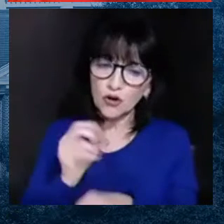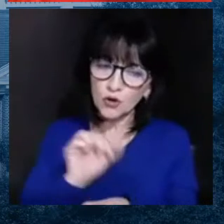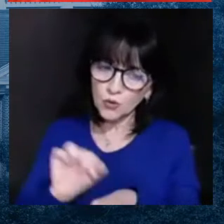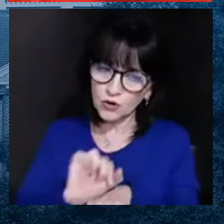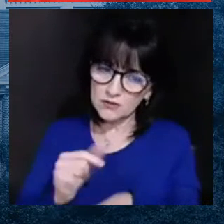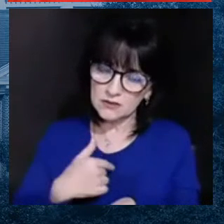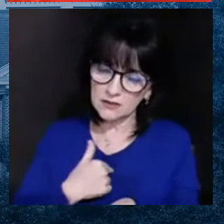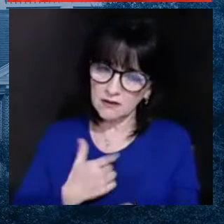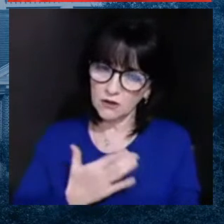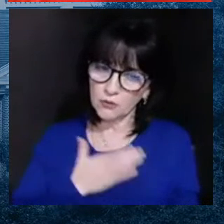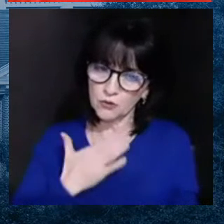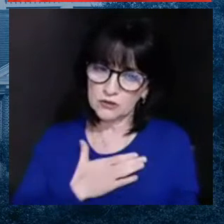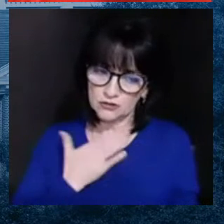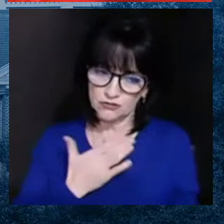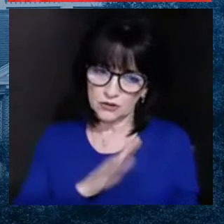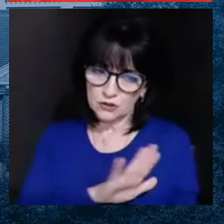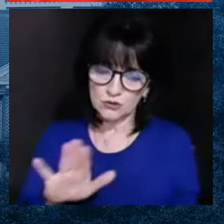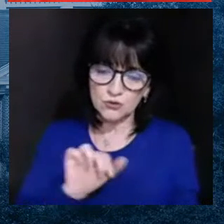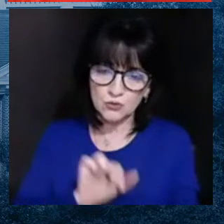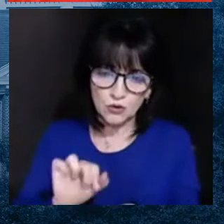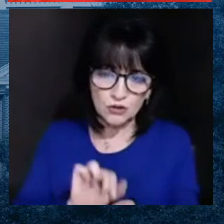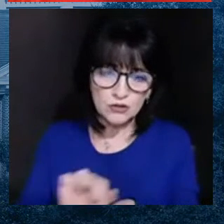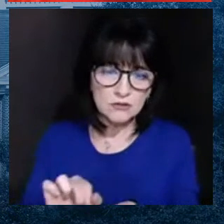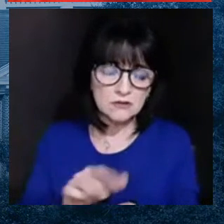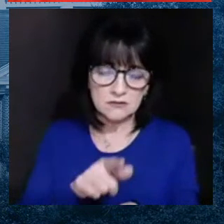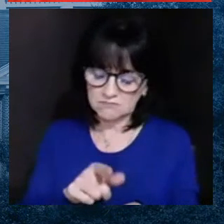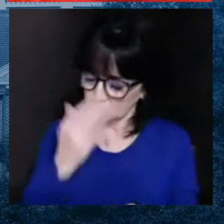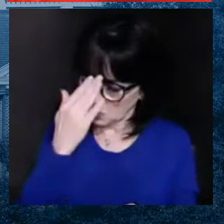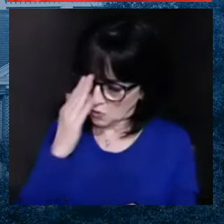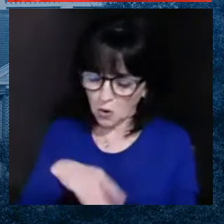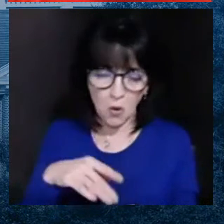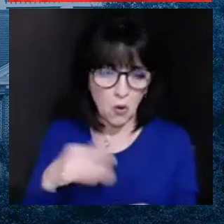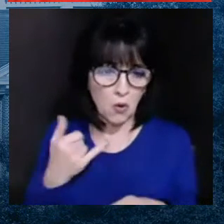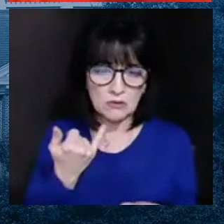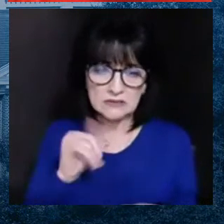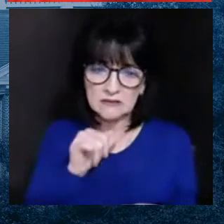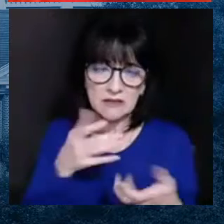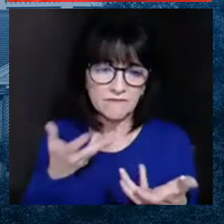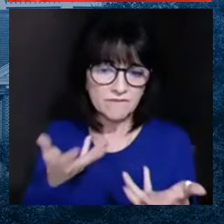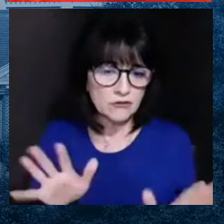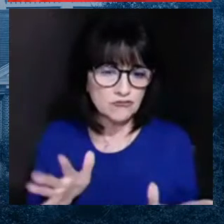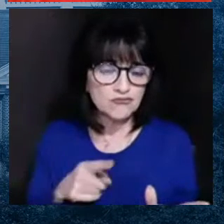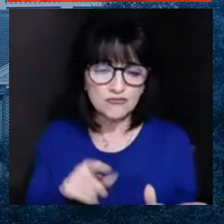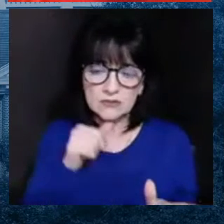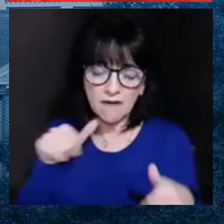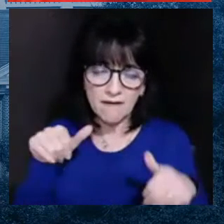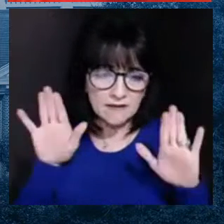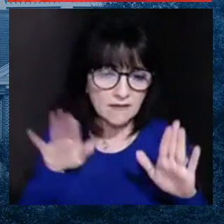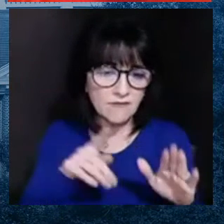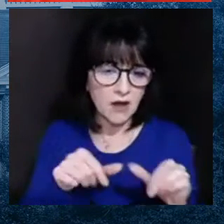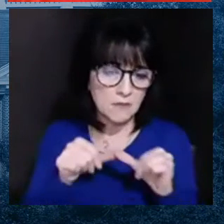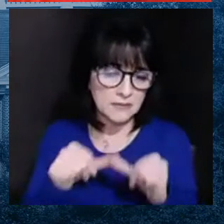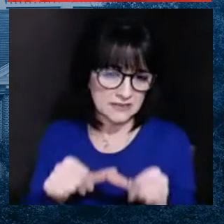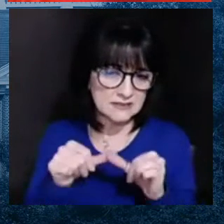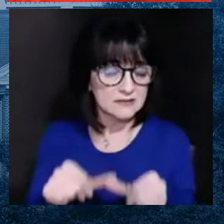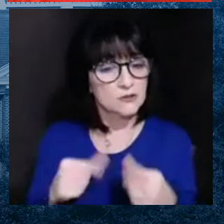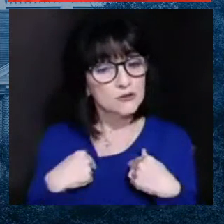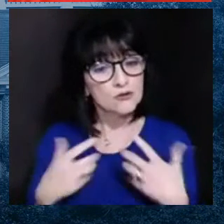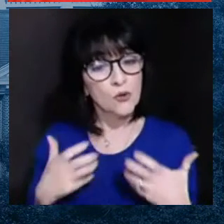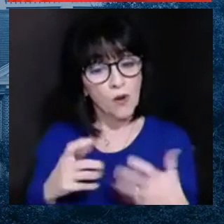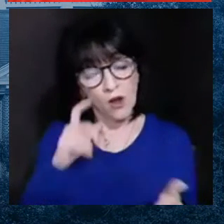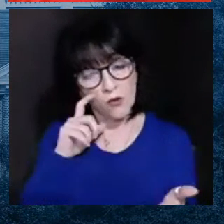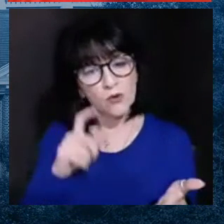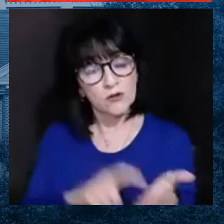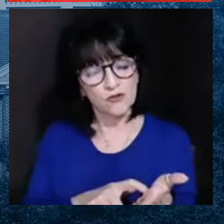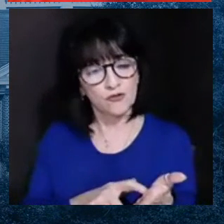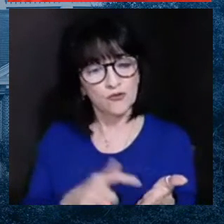the work that you do and that you continue to do it. But it's time in our state that we recognize that. So we put together the Behavioral